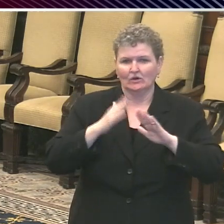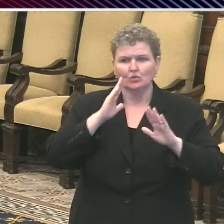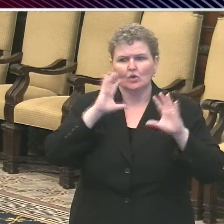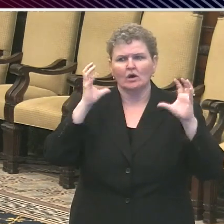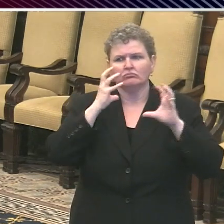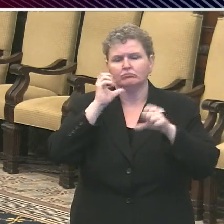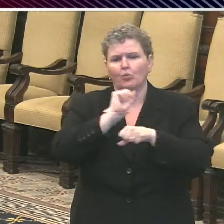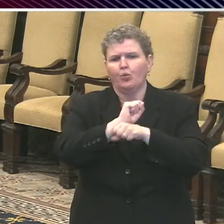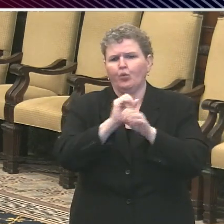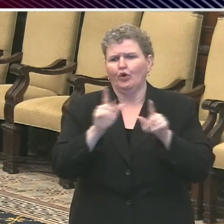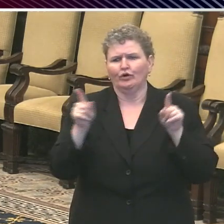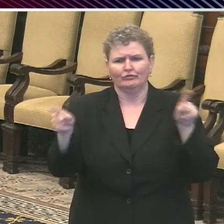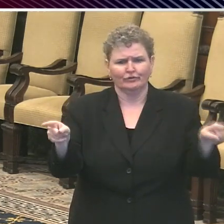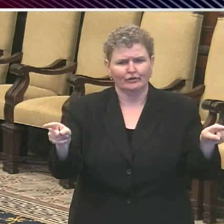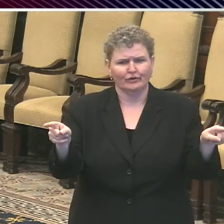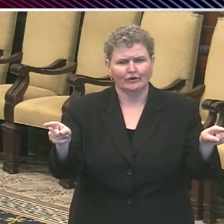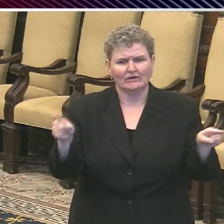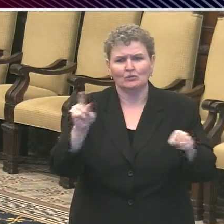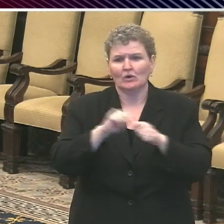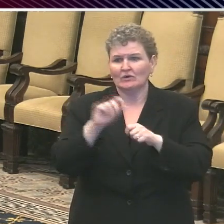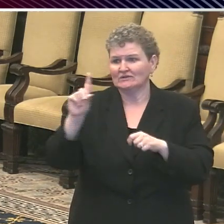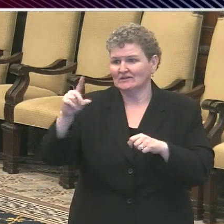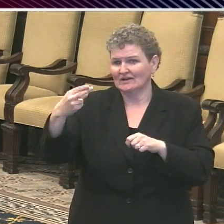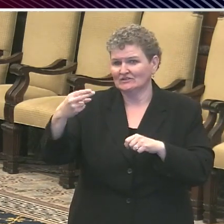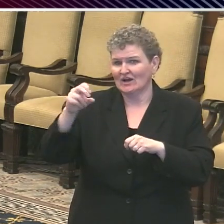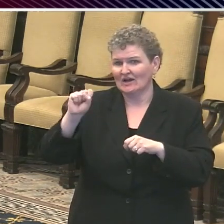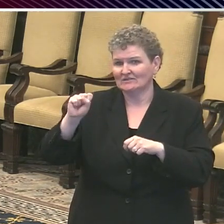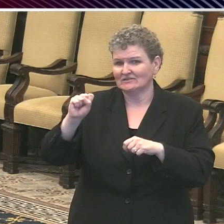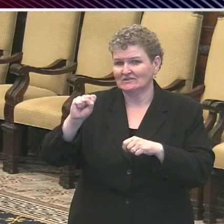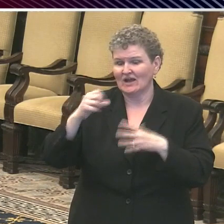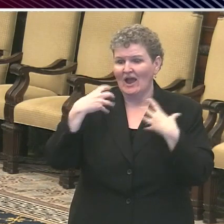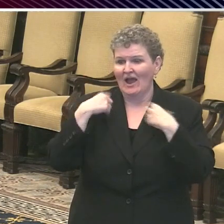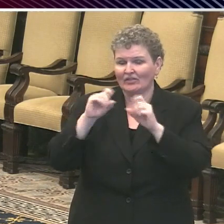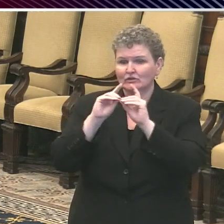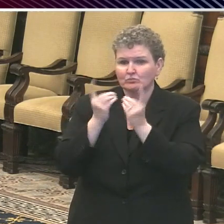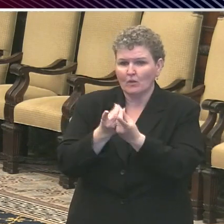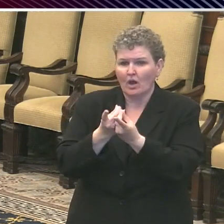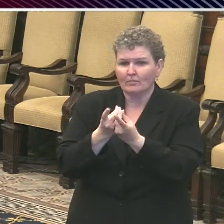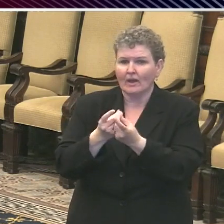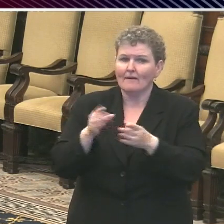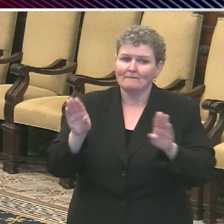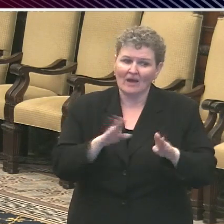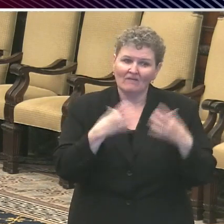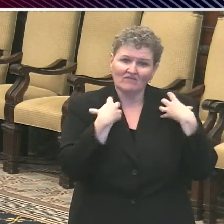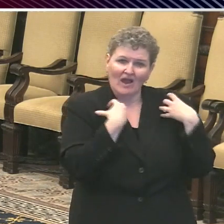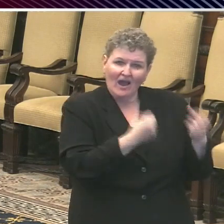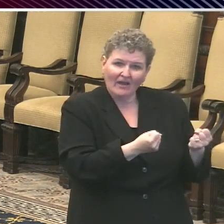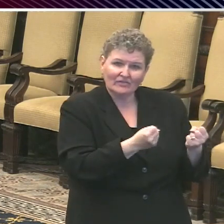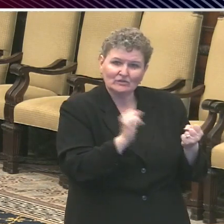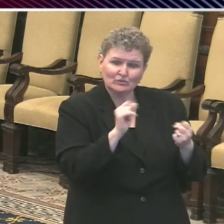both our Department of Human Services, our health department, and our Department of Behavioral Health.